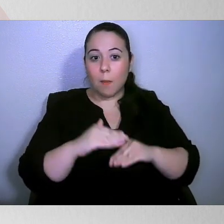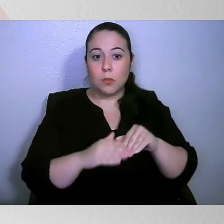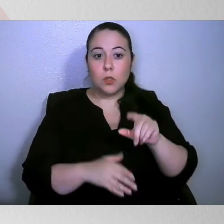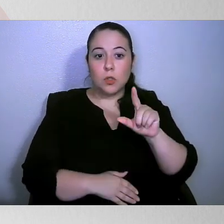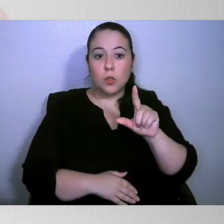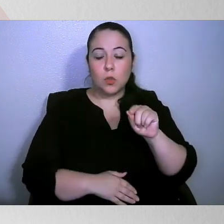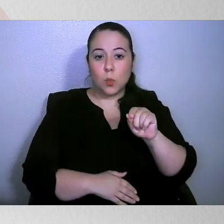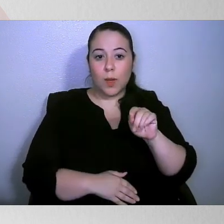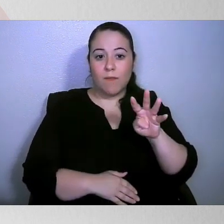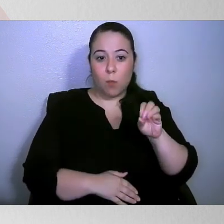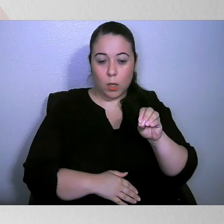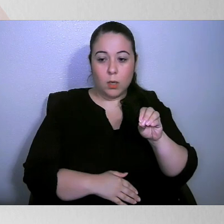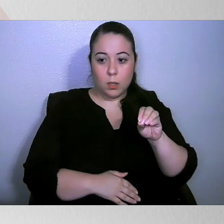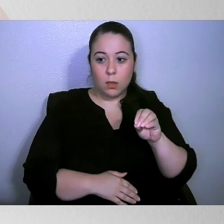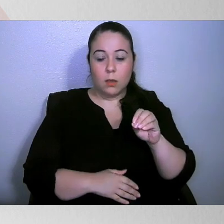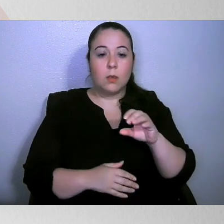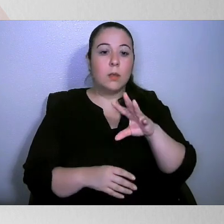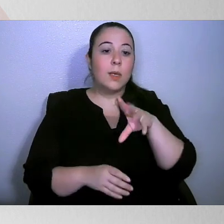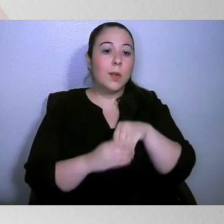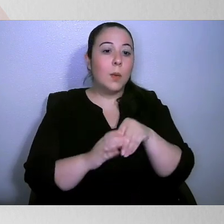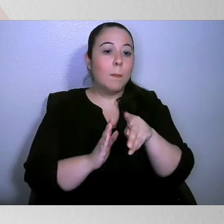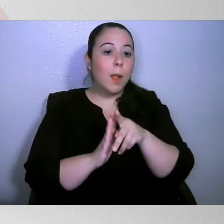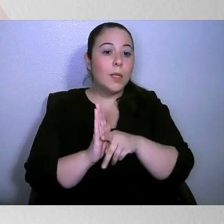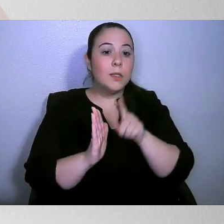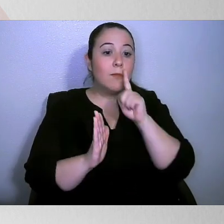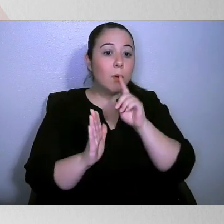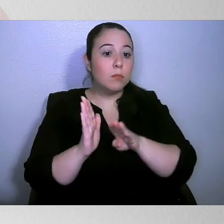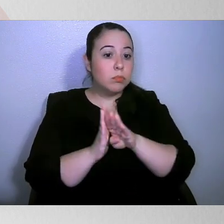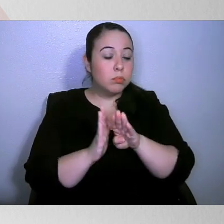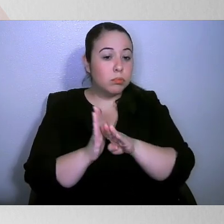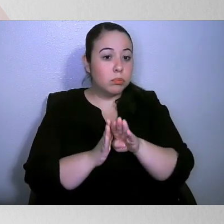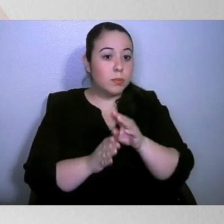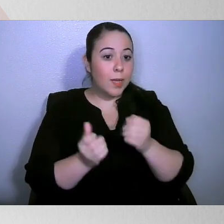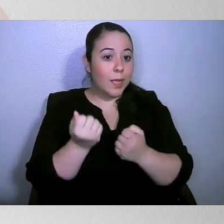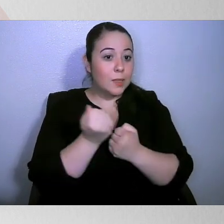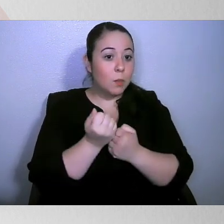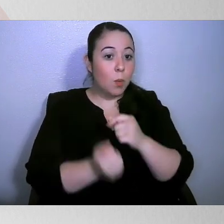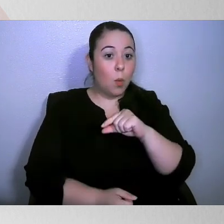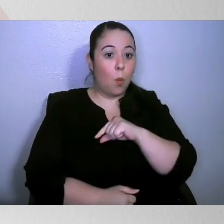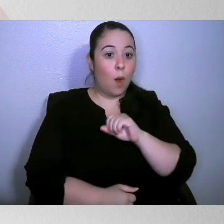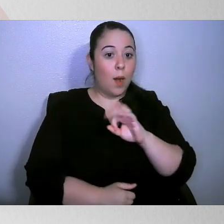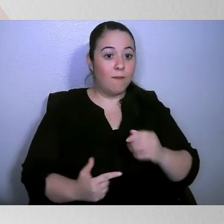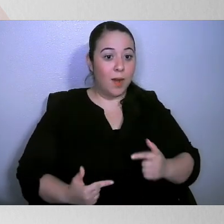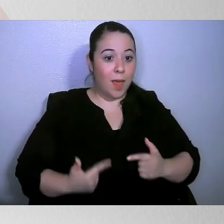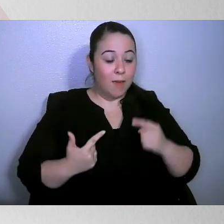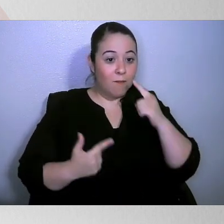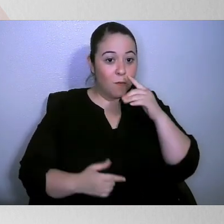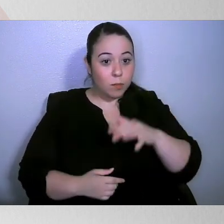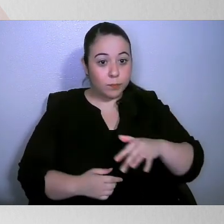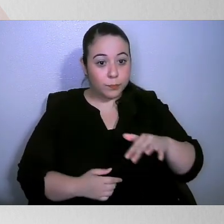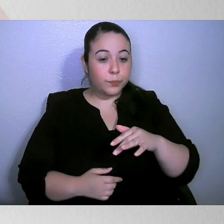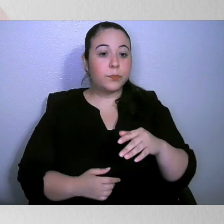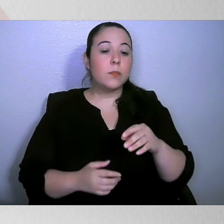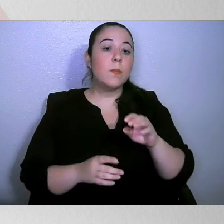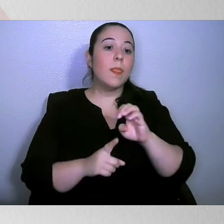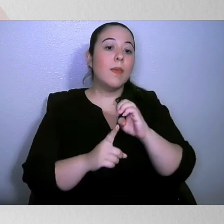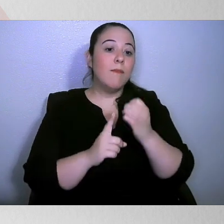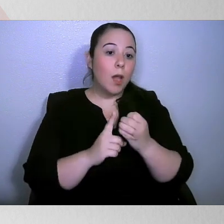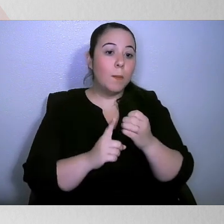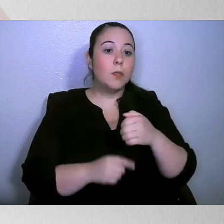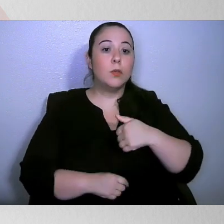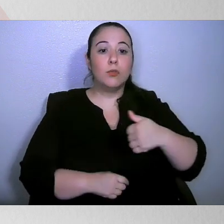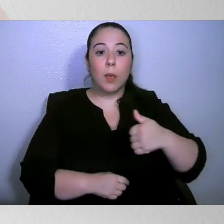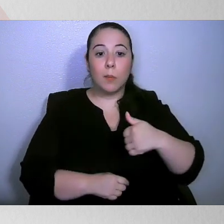topics, including policies for growth and development that support citywide quality of life, environmental, transportation, and fiscal